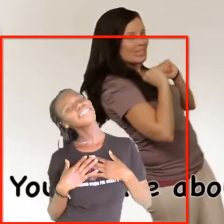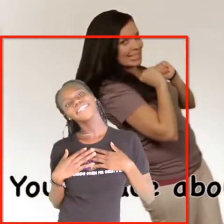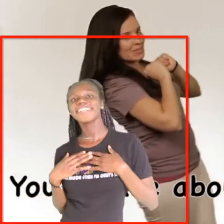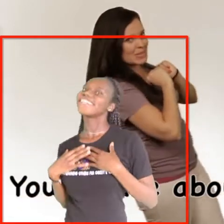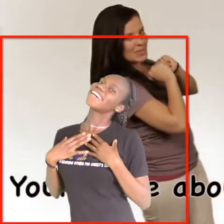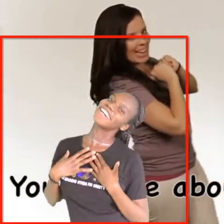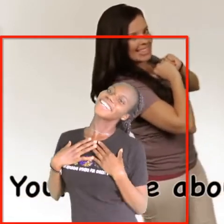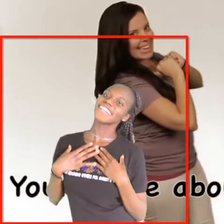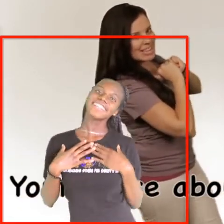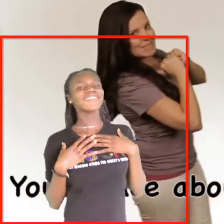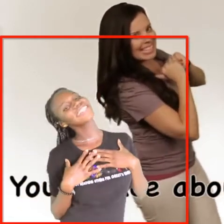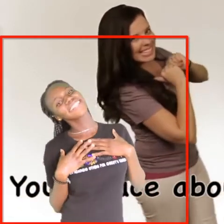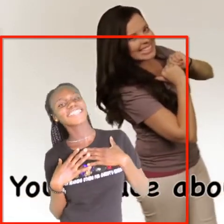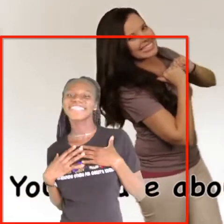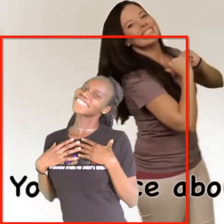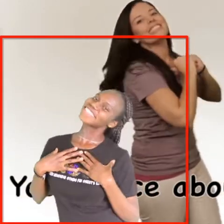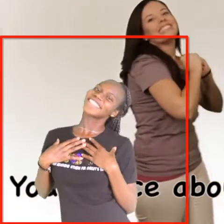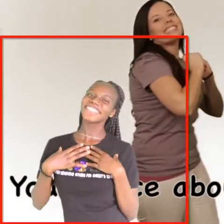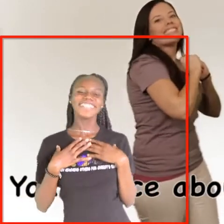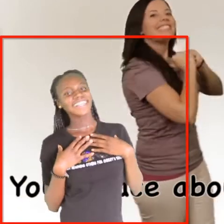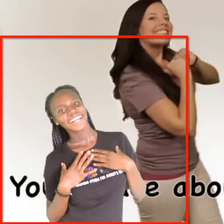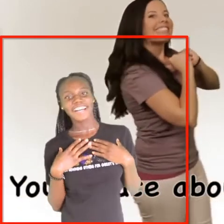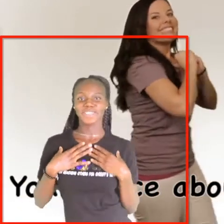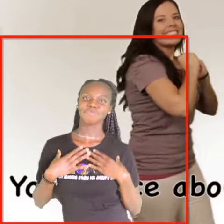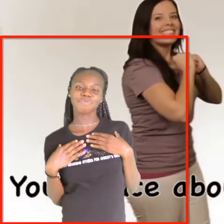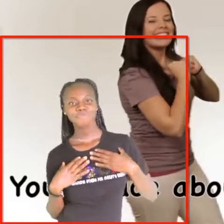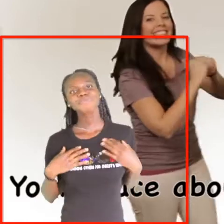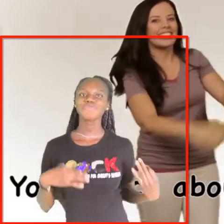so deeply within me.